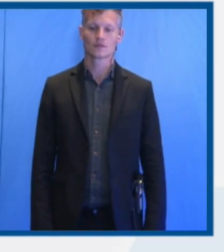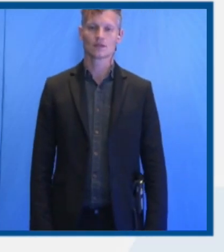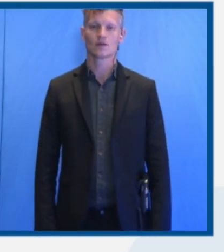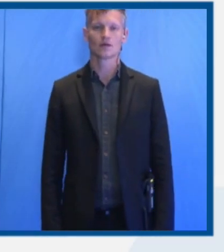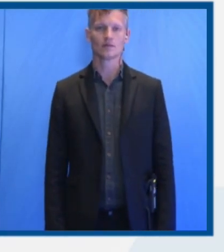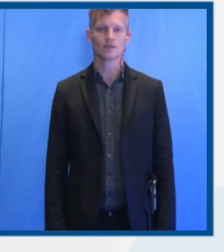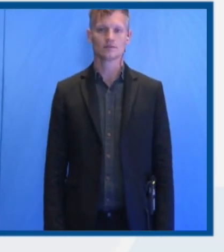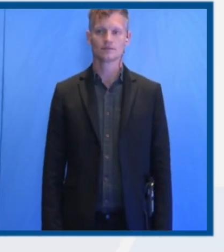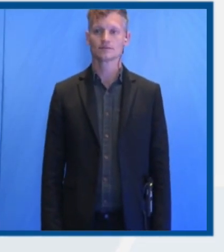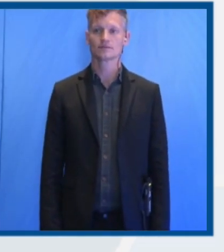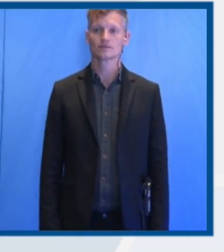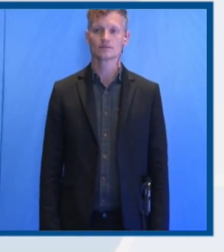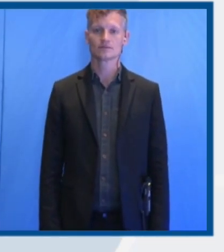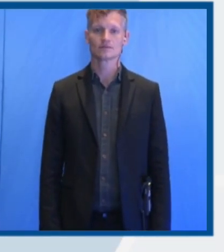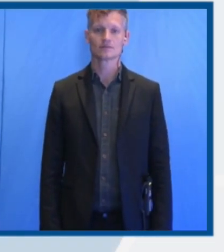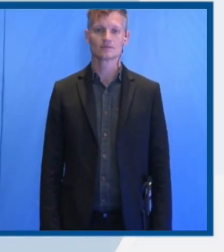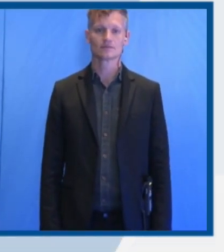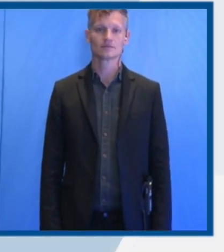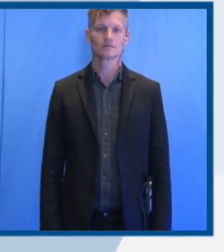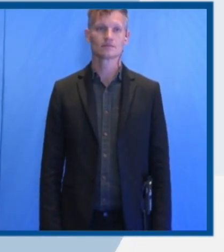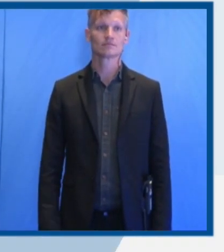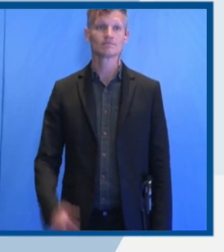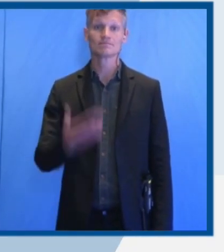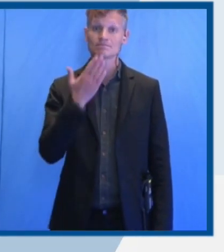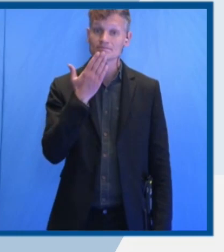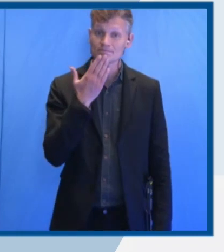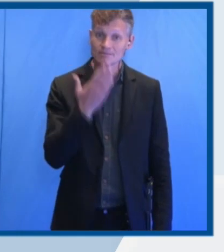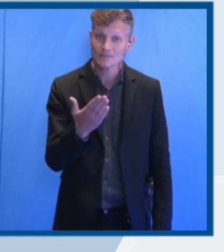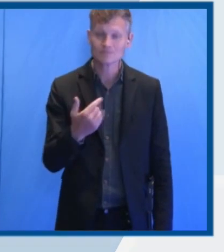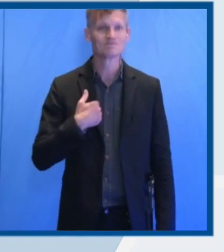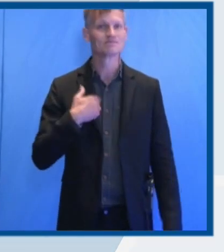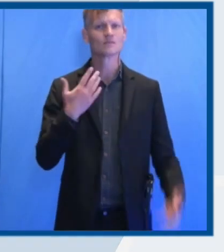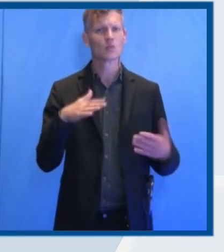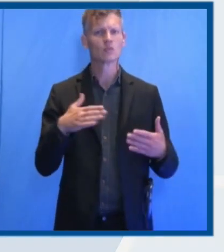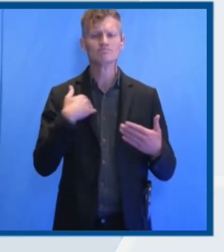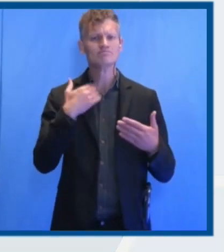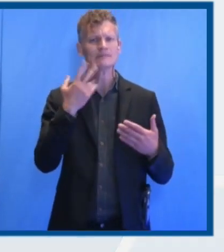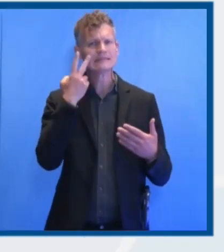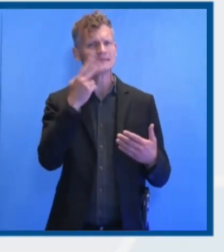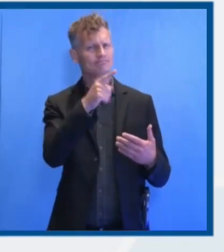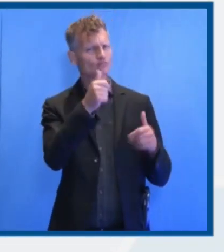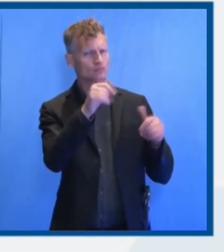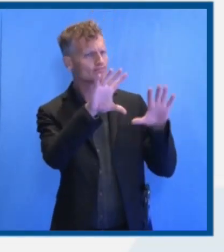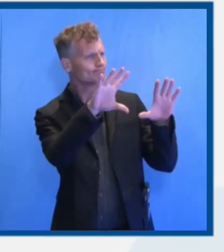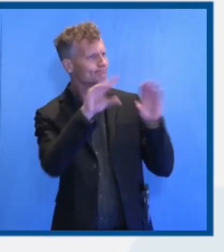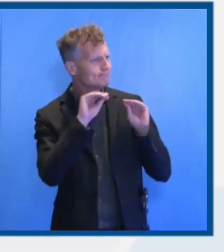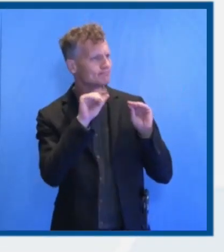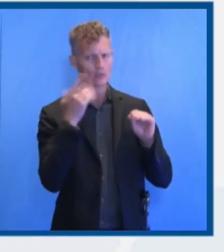Thanks. I think this builds very well on the comments being made previously.